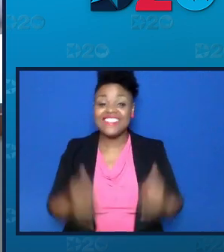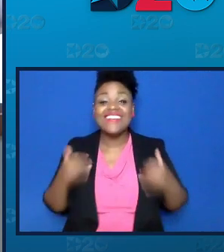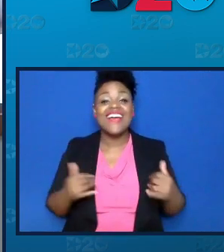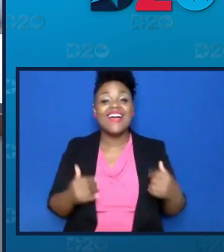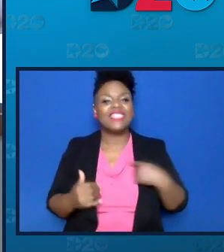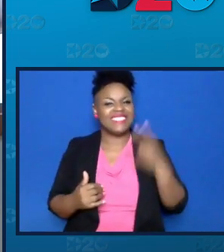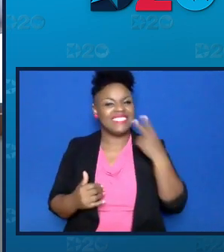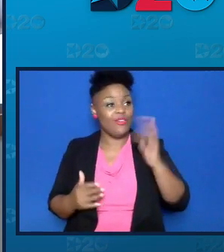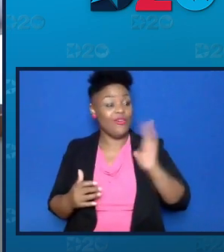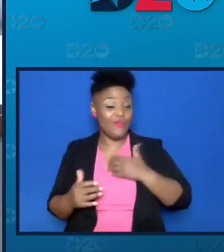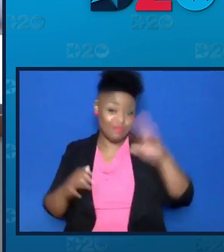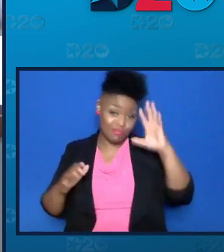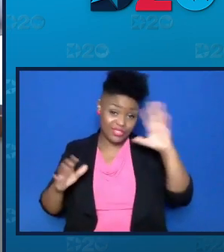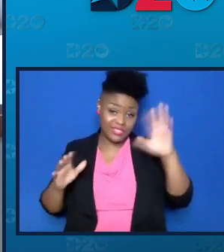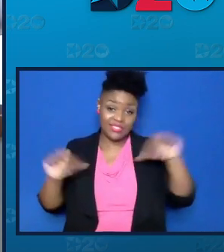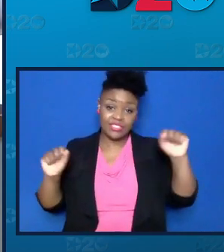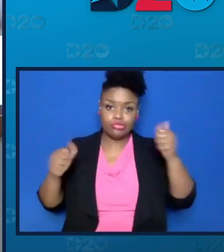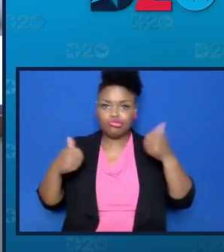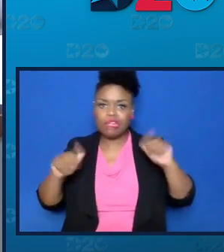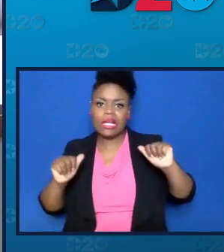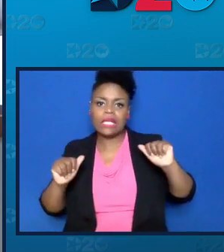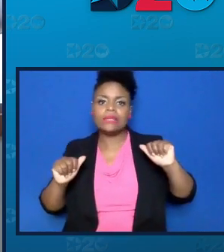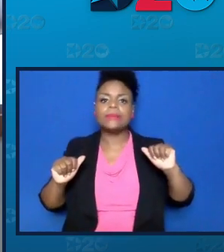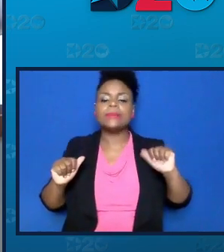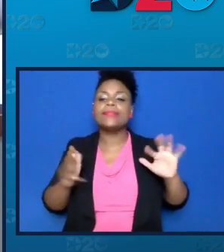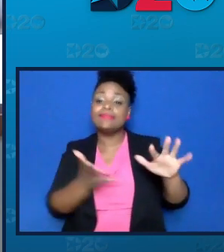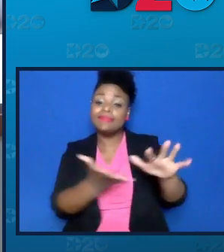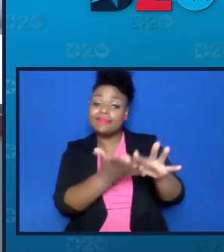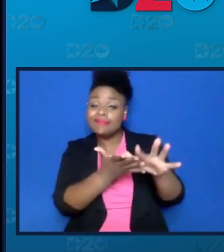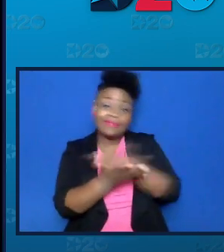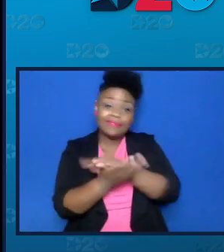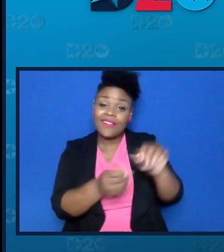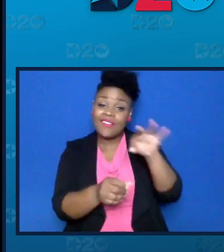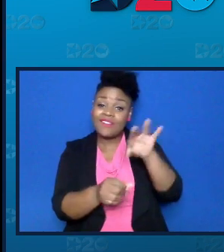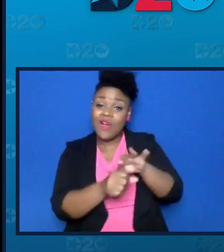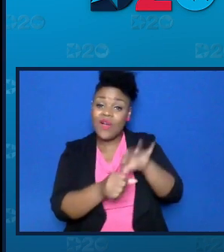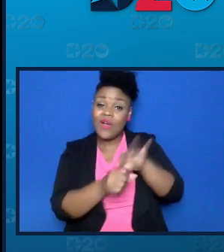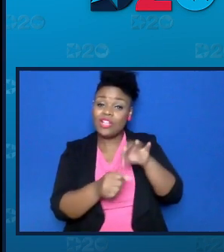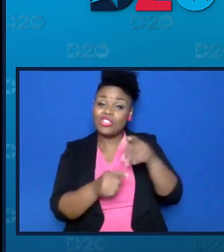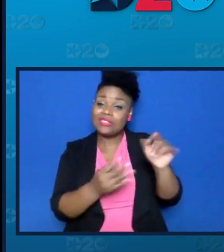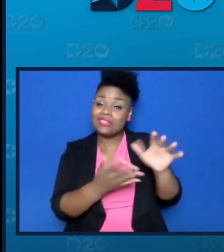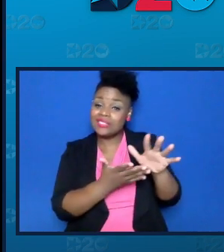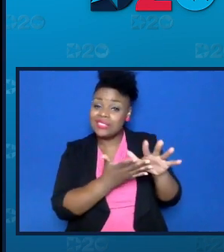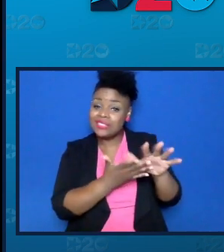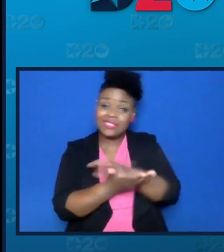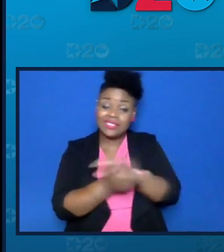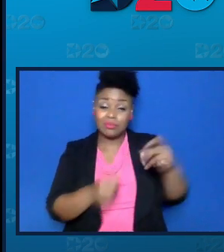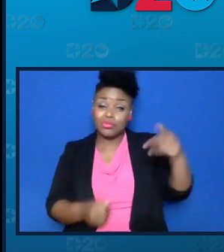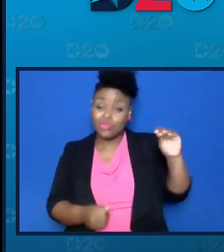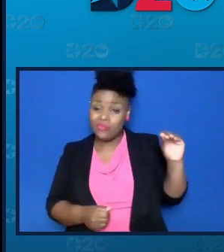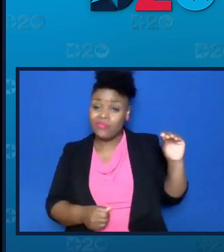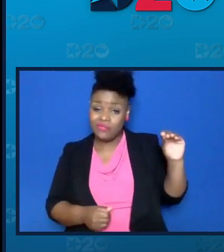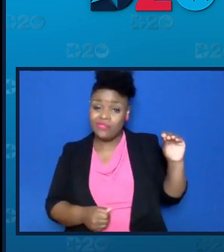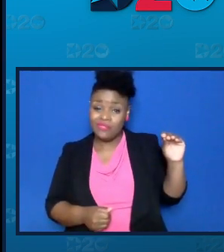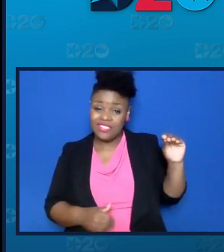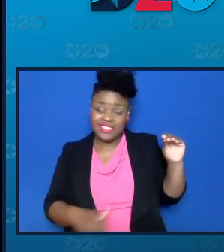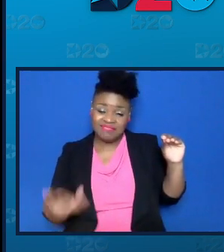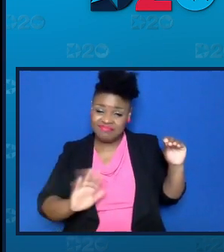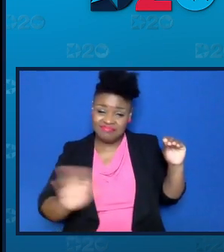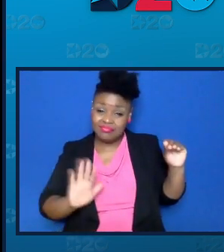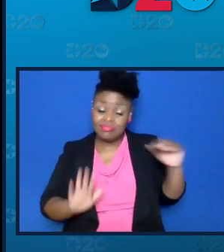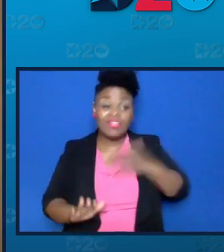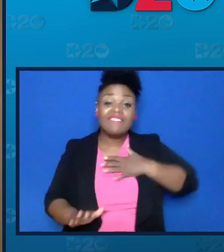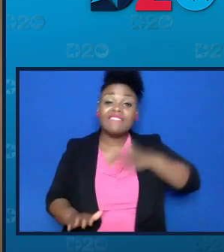sabotaging democracy by trying to undo the postal system. My father worked for the Postal Service for